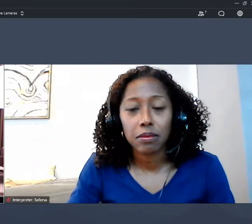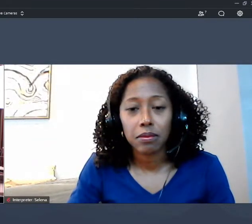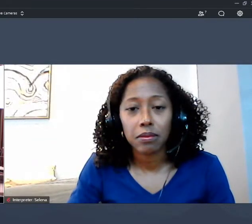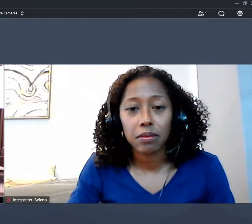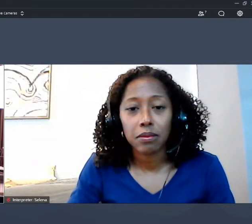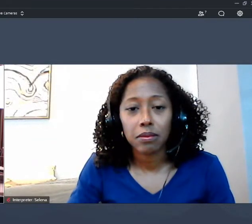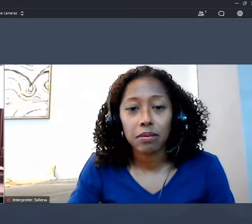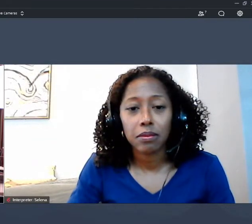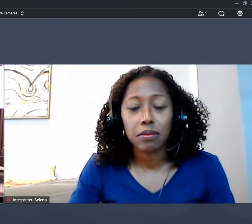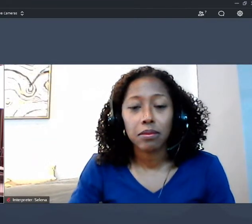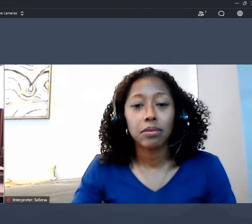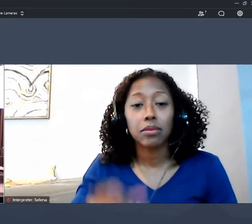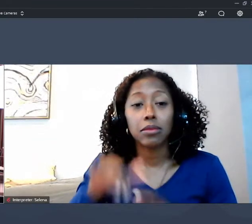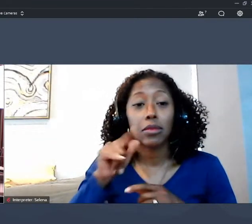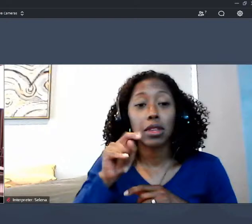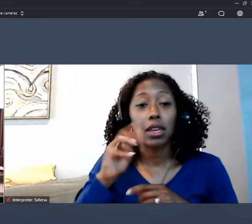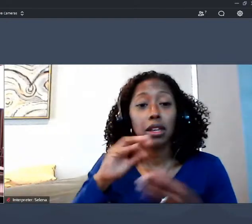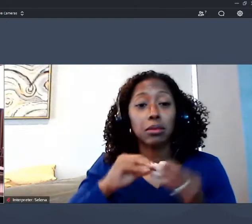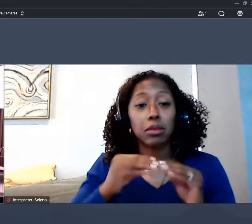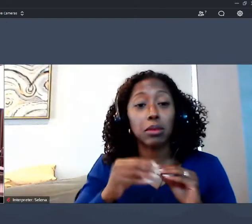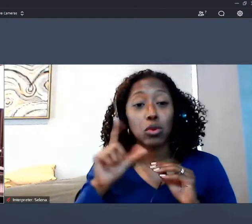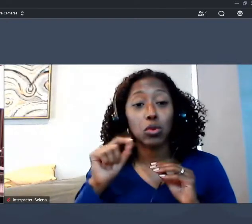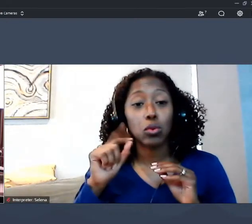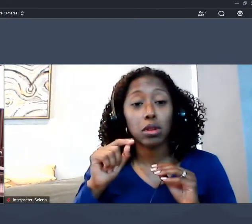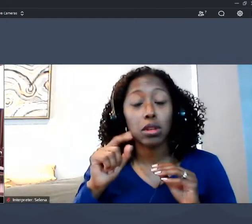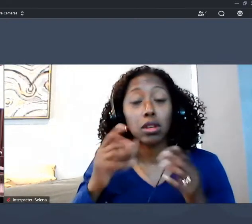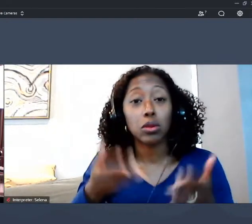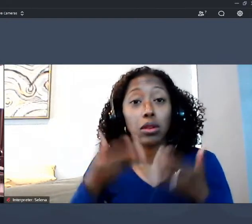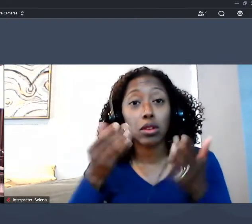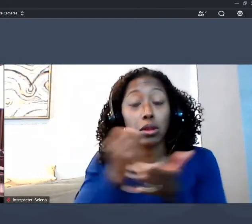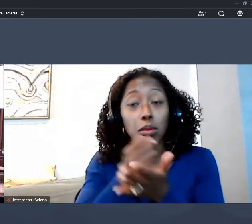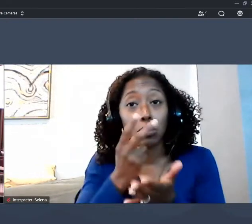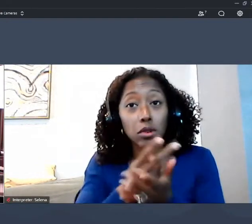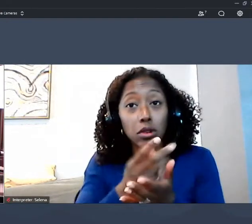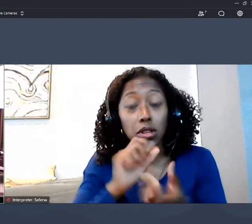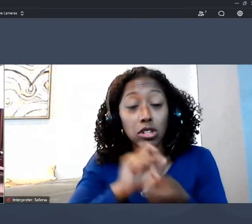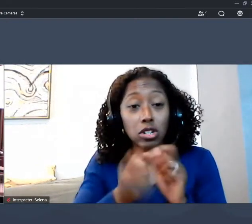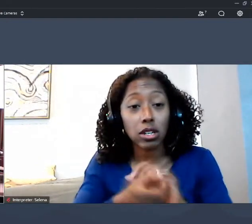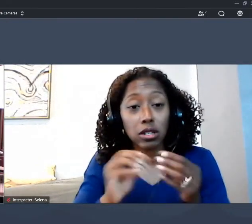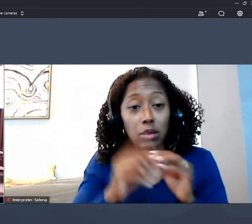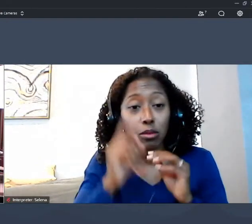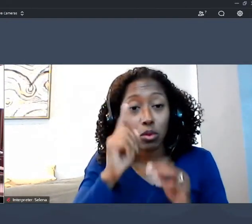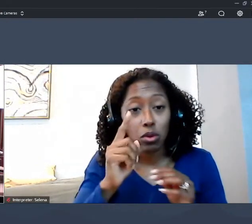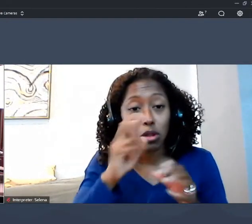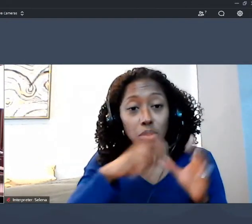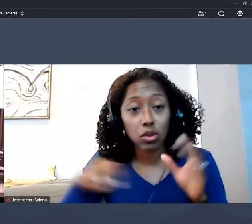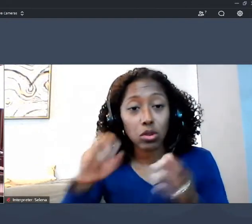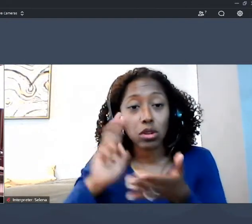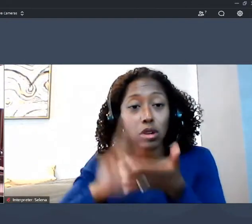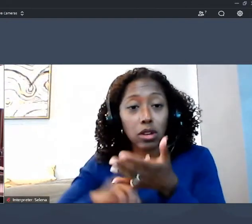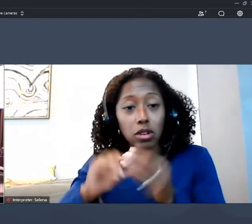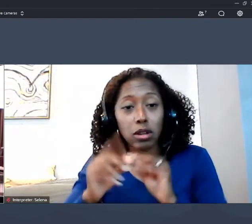Thank you. Item number 20 is a resolution approving change number 1 to contract number